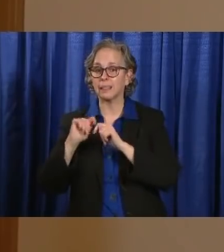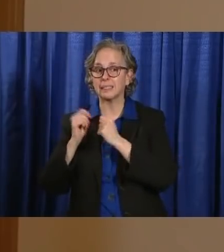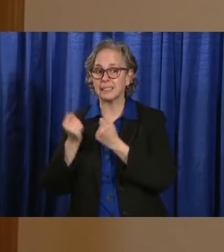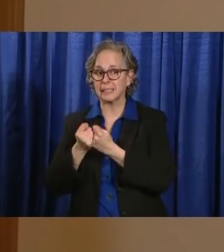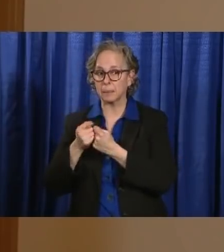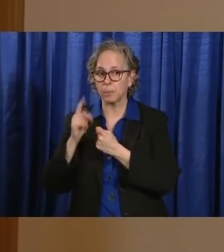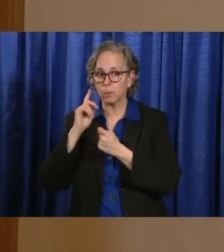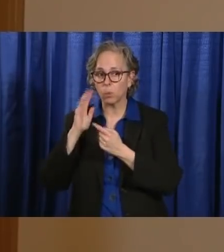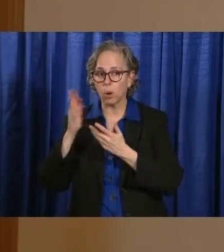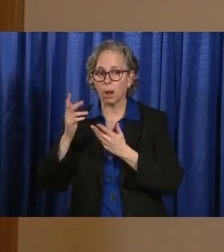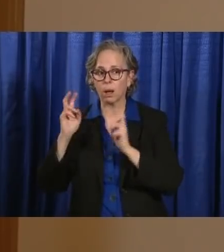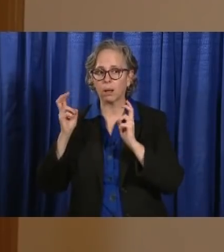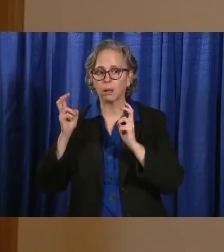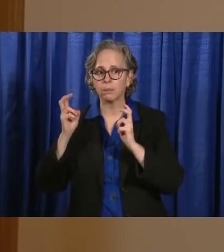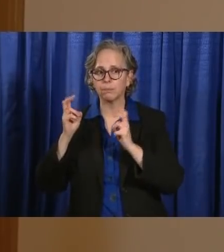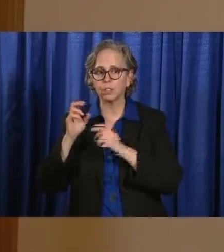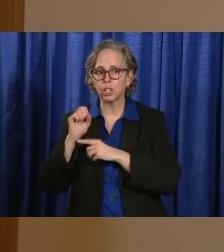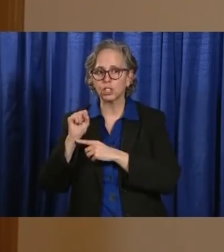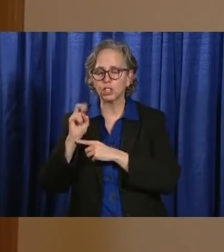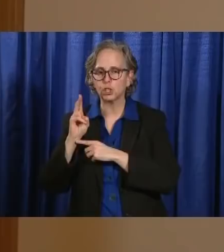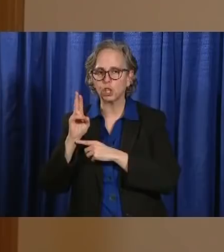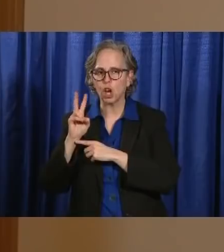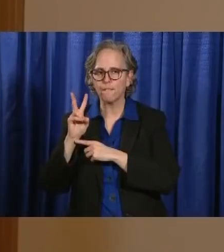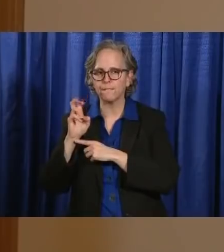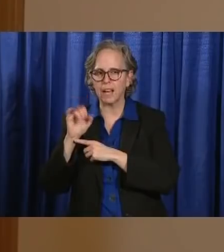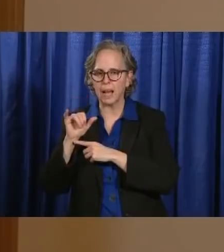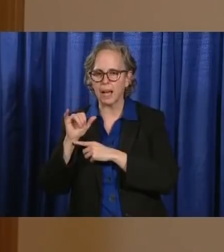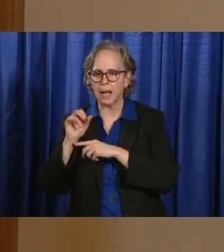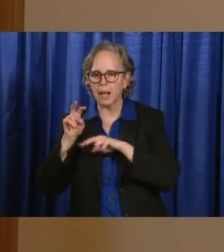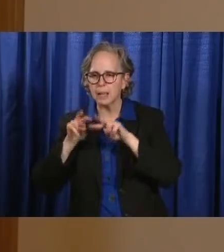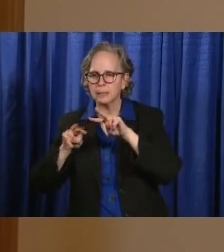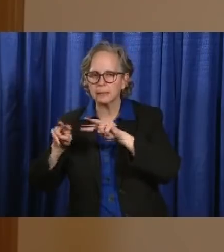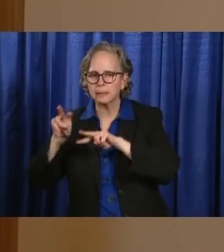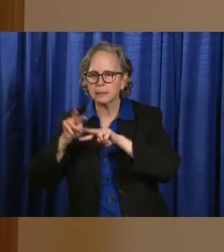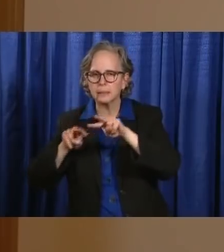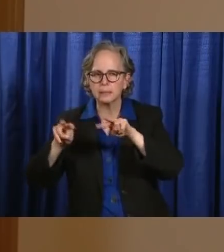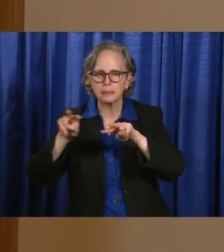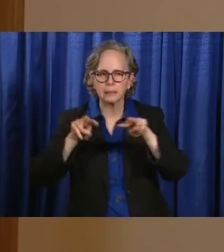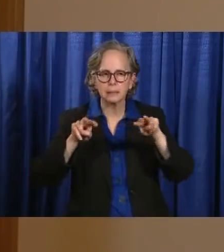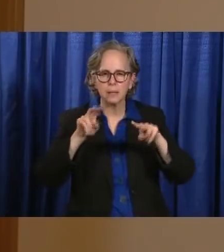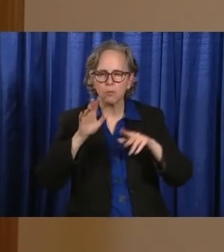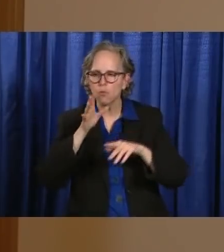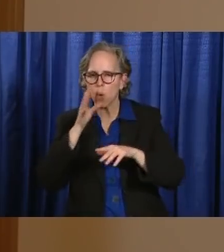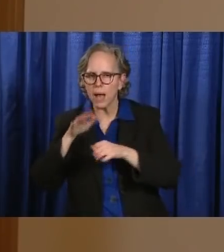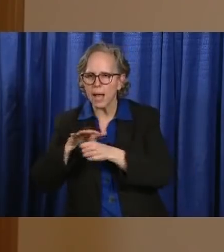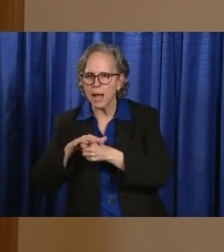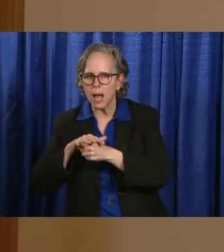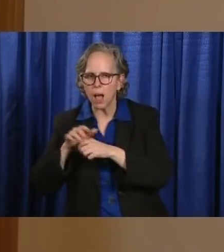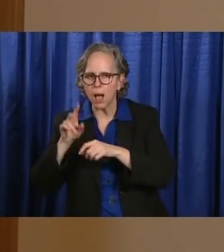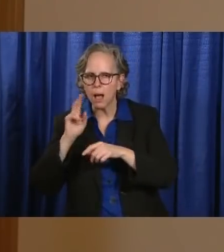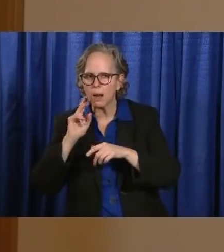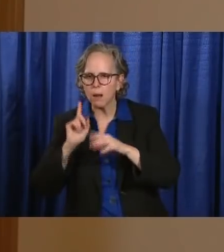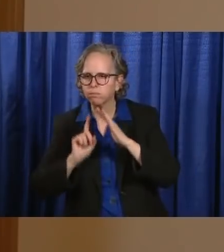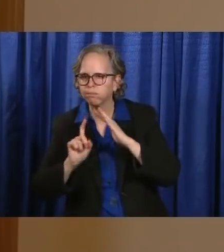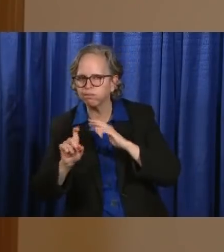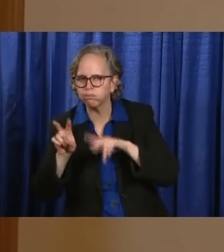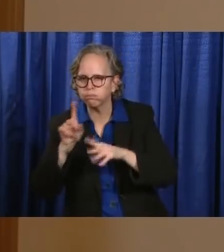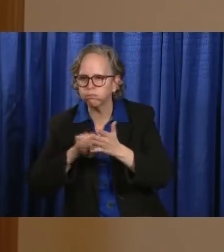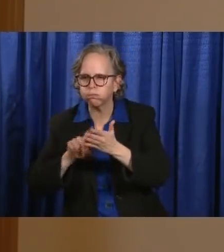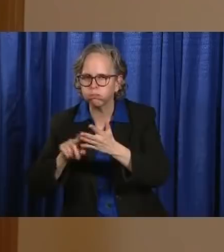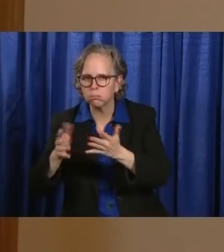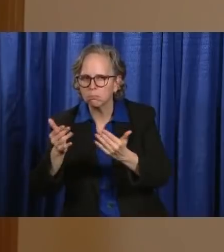in to work in our rural areas where we know we're not getting testing data. And then we're actually going to go do a small sample of the